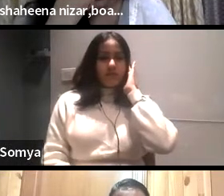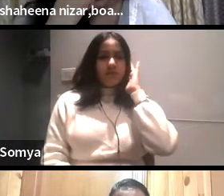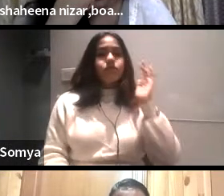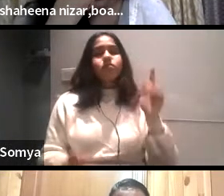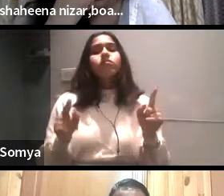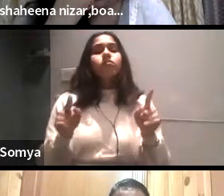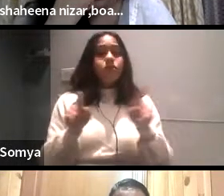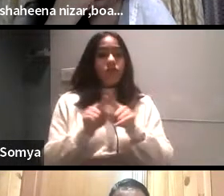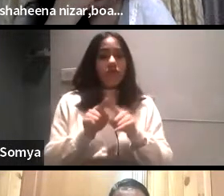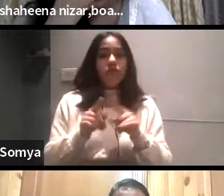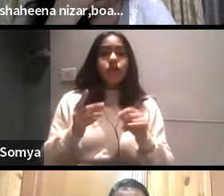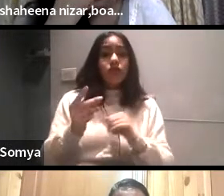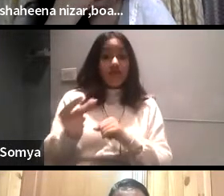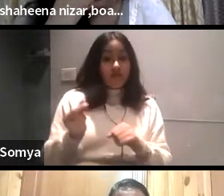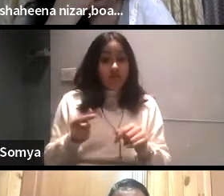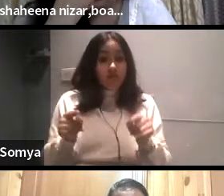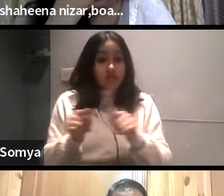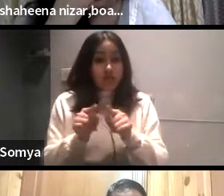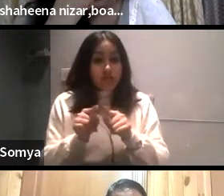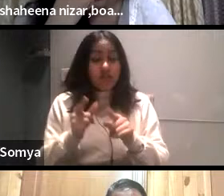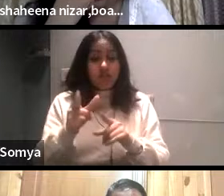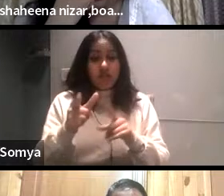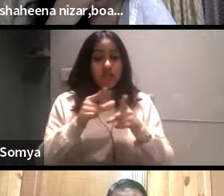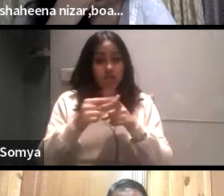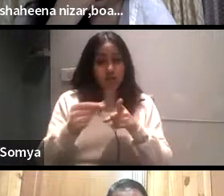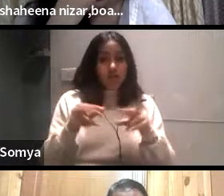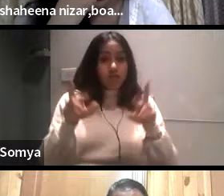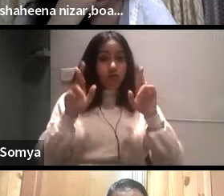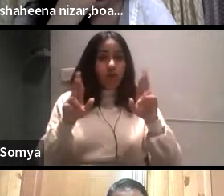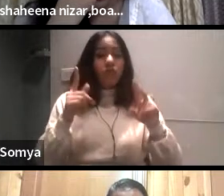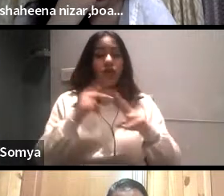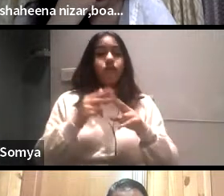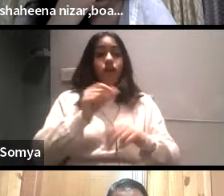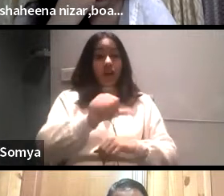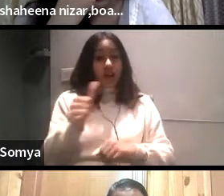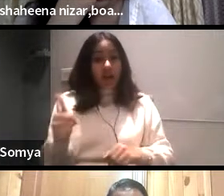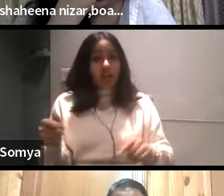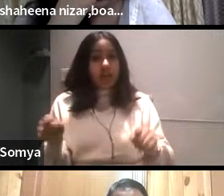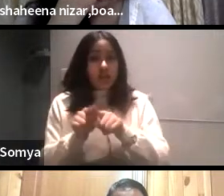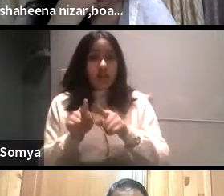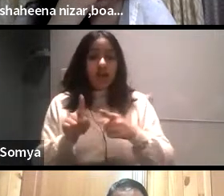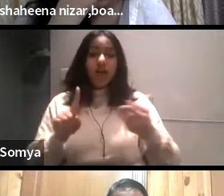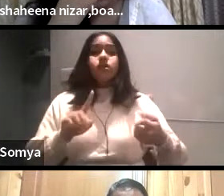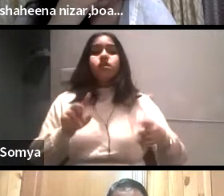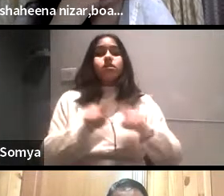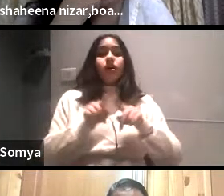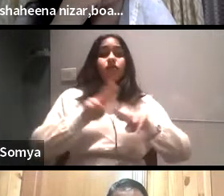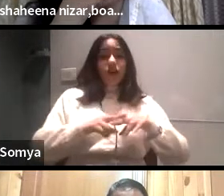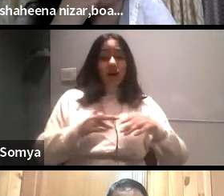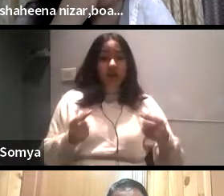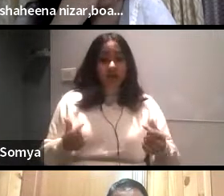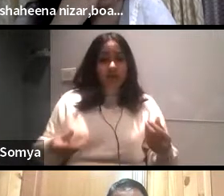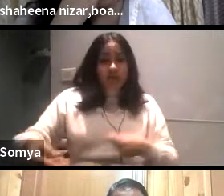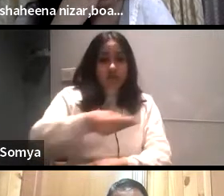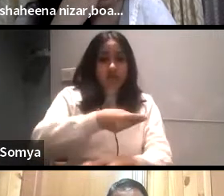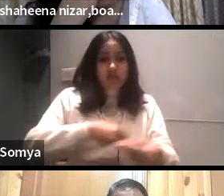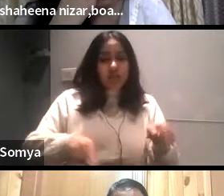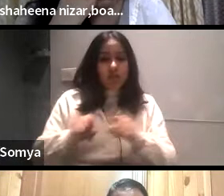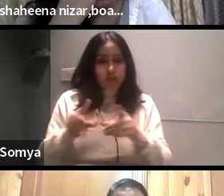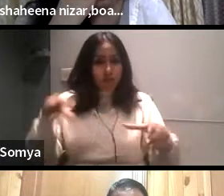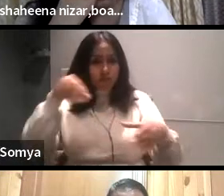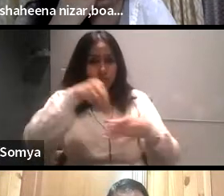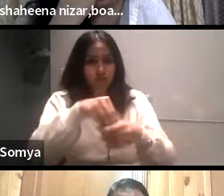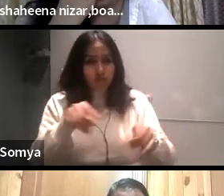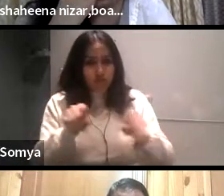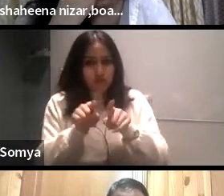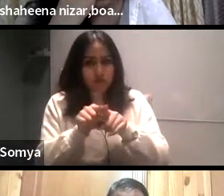getting on the self-isolation list, for example. Others were finding issues with even simple things like getting shopping on a